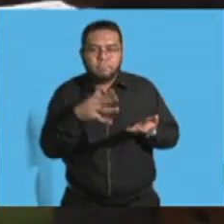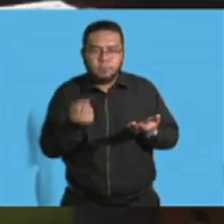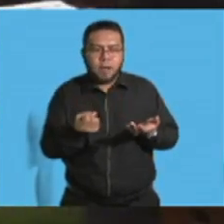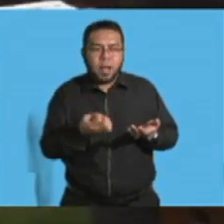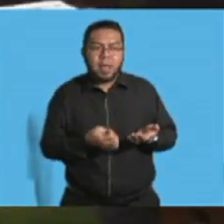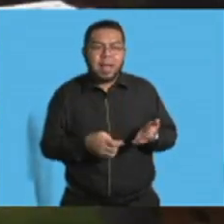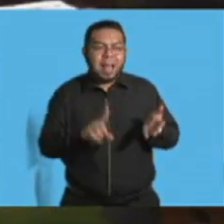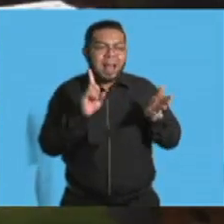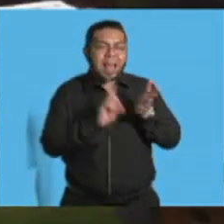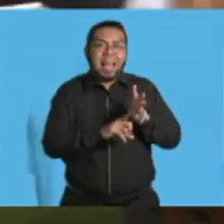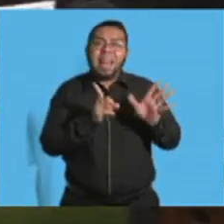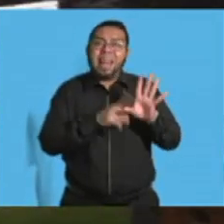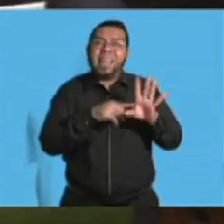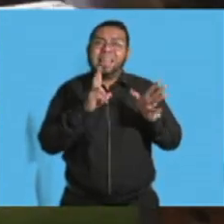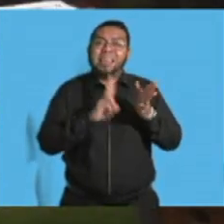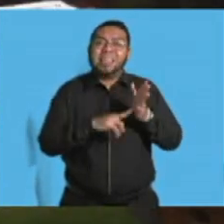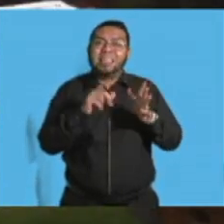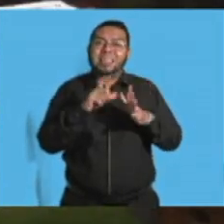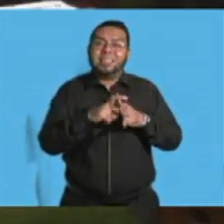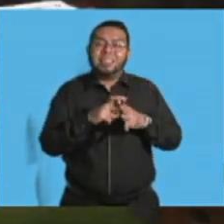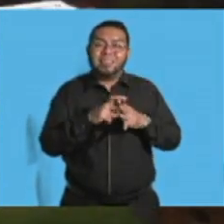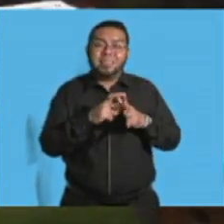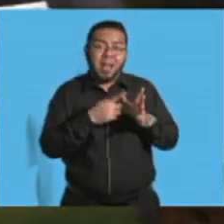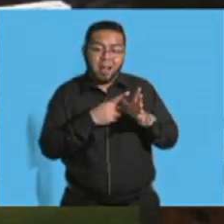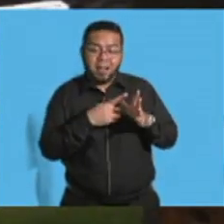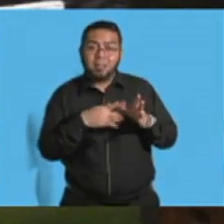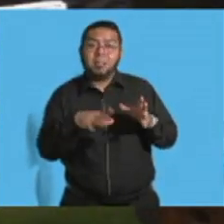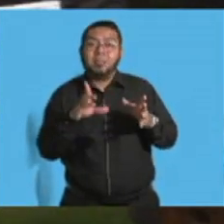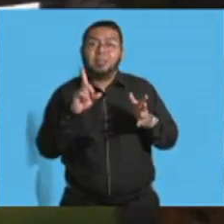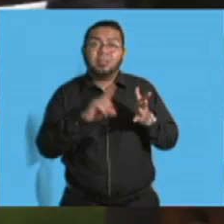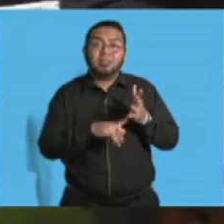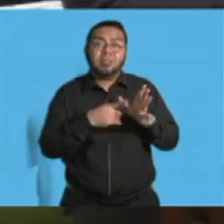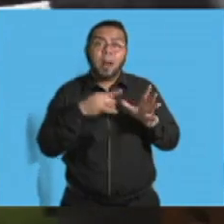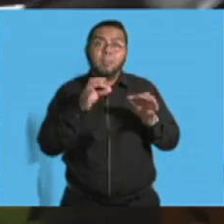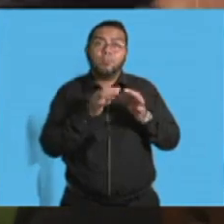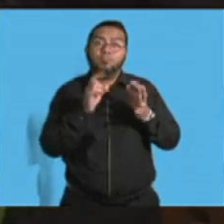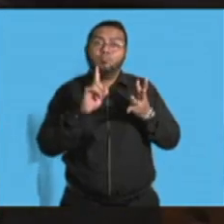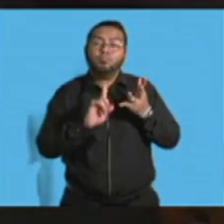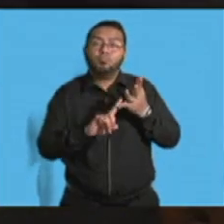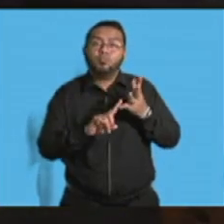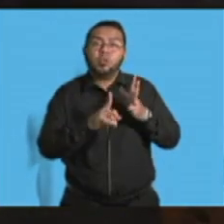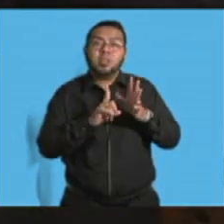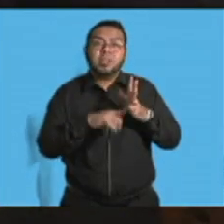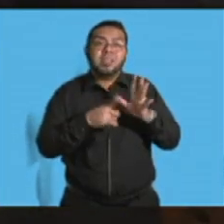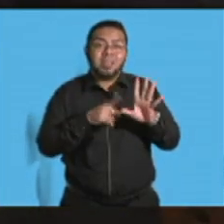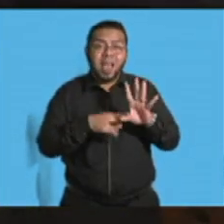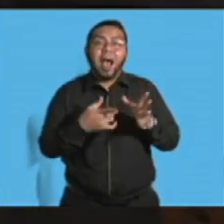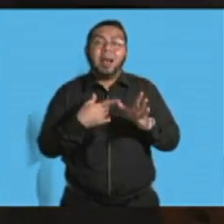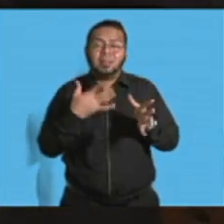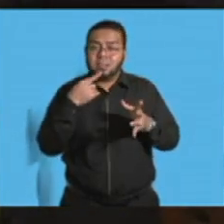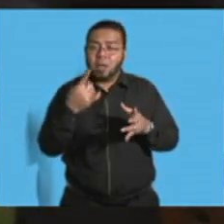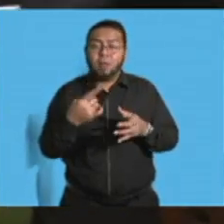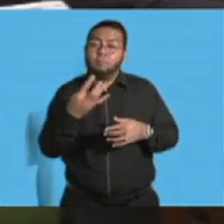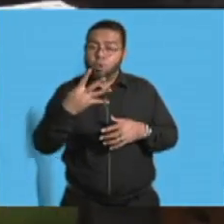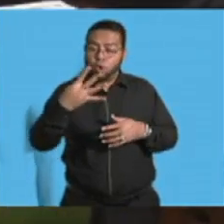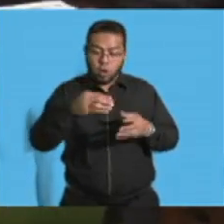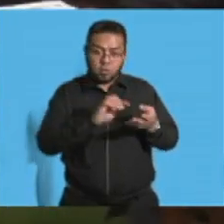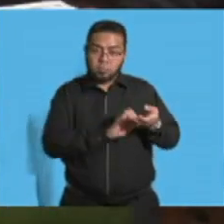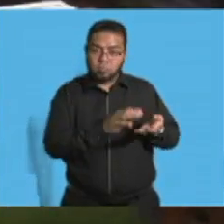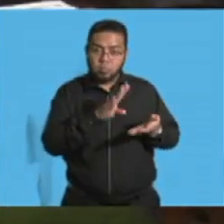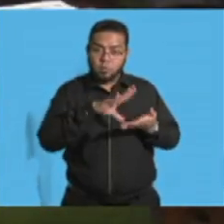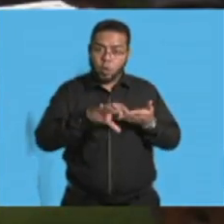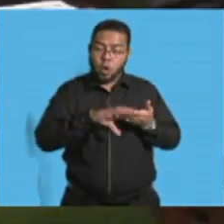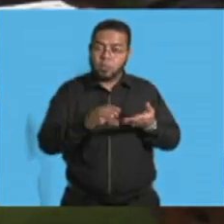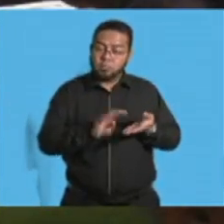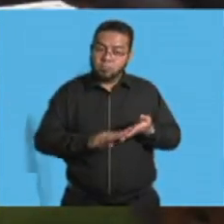Linda Tambuya, Madam Speaker, of SODELPA, when she gave a lecture at USP, said, yes, by putting up the $4 an hour rate, it may have an impact on